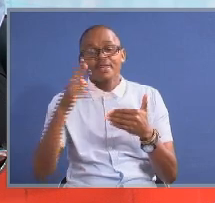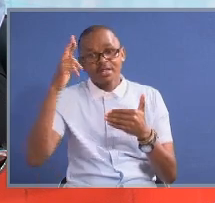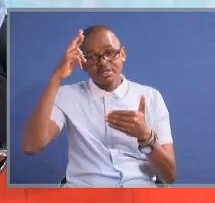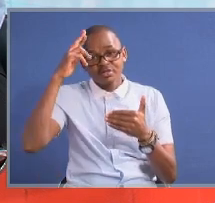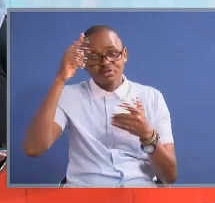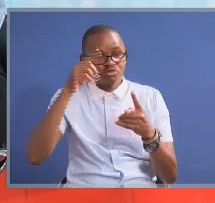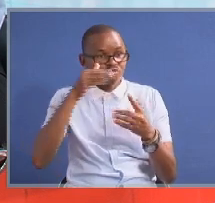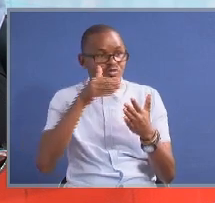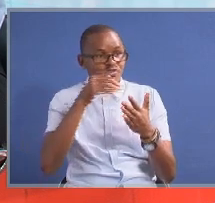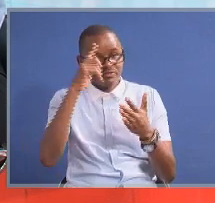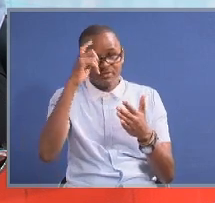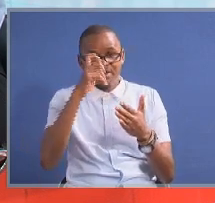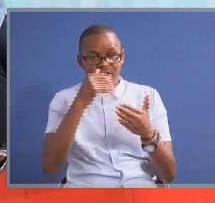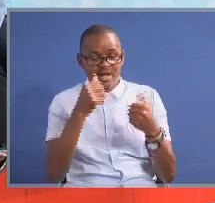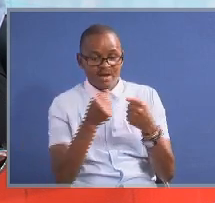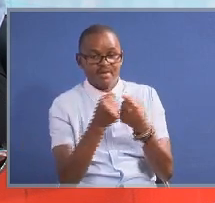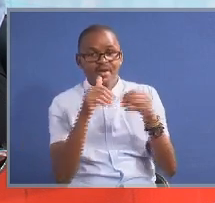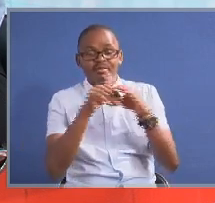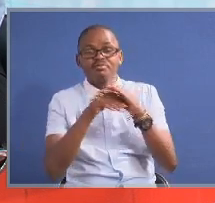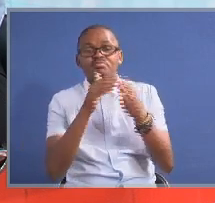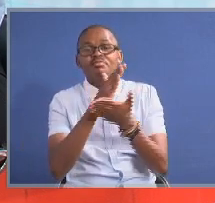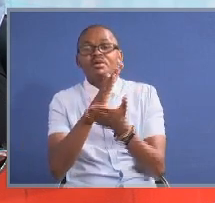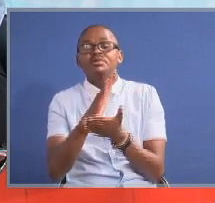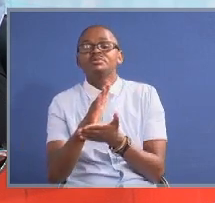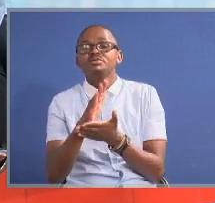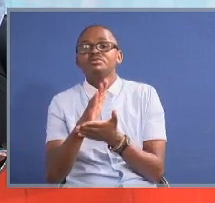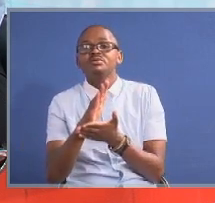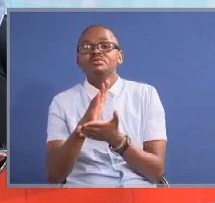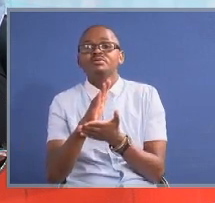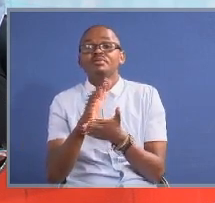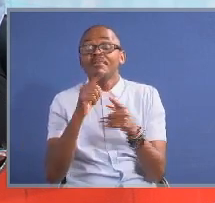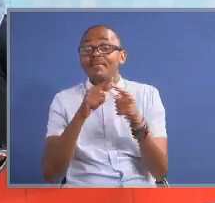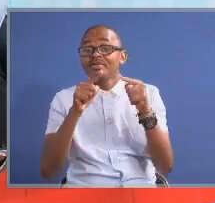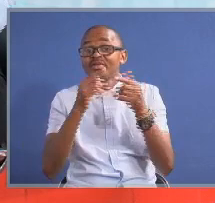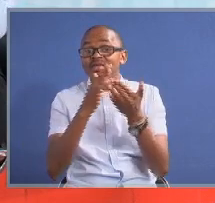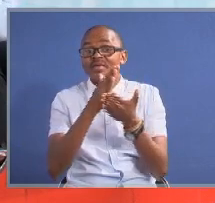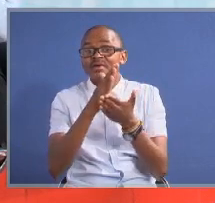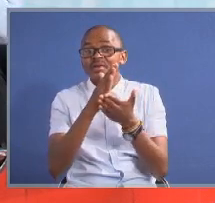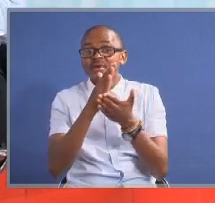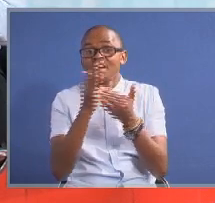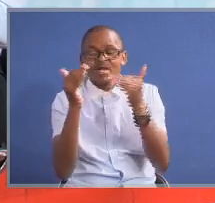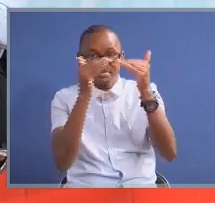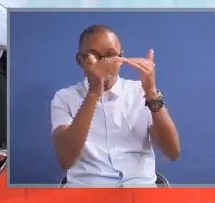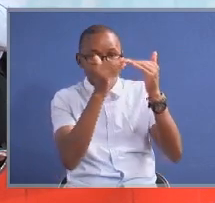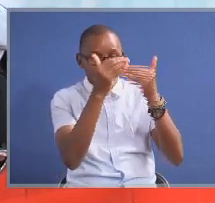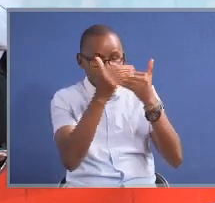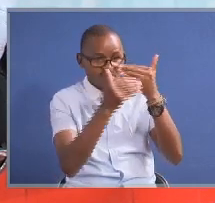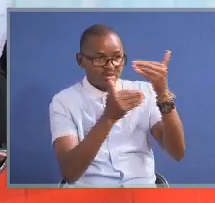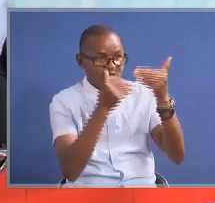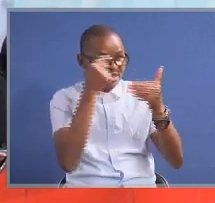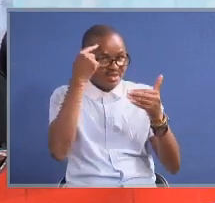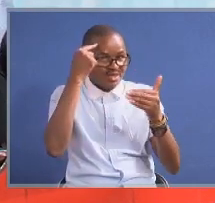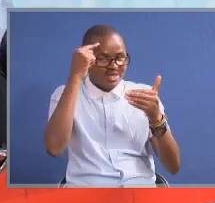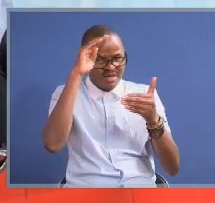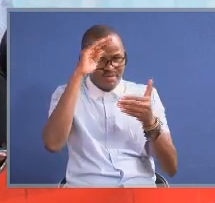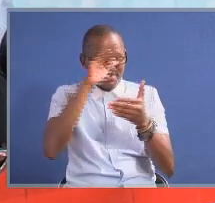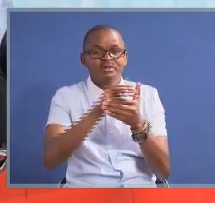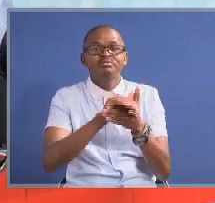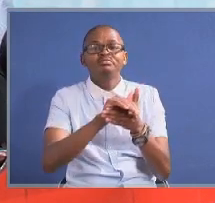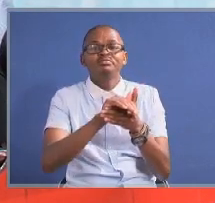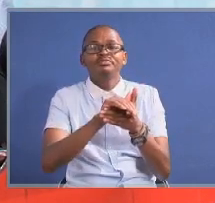reason to object half members of the government. But this part of the democratic process, mm-hmm. And I think I believe